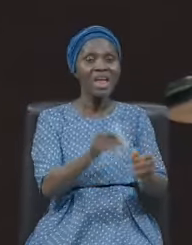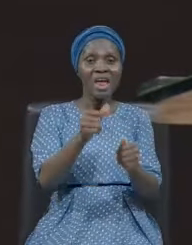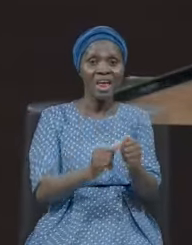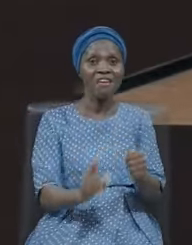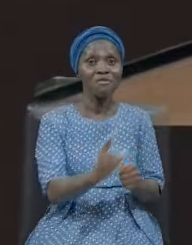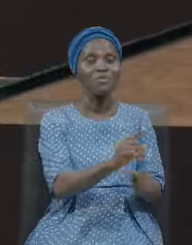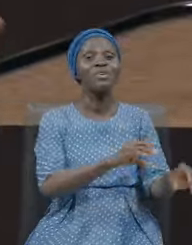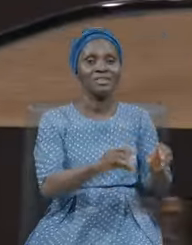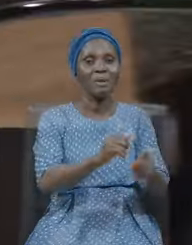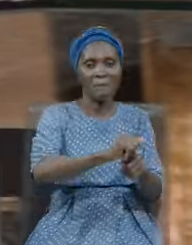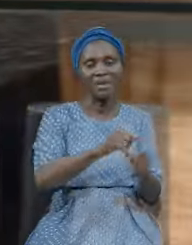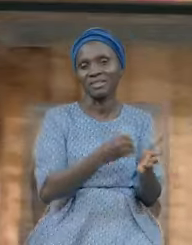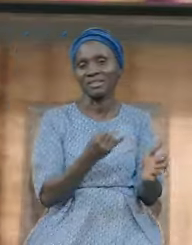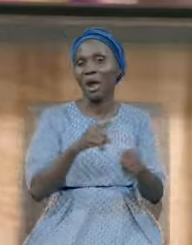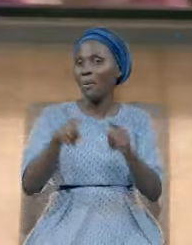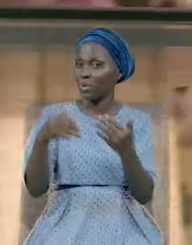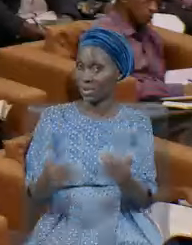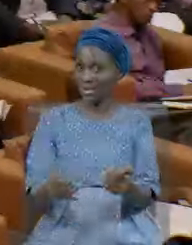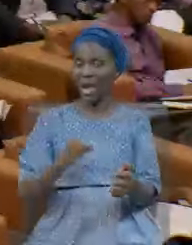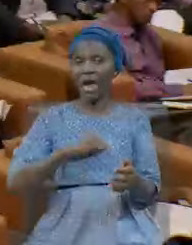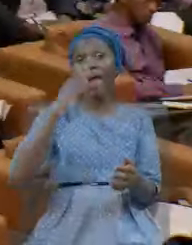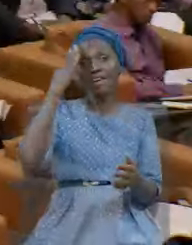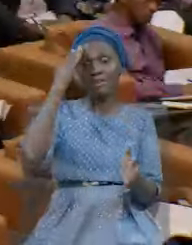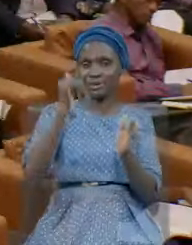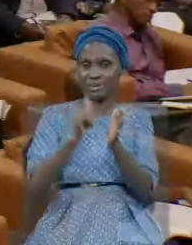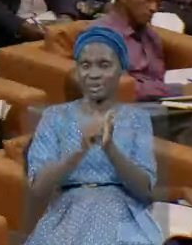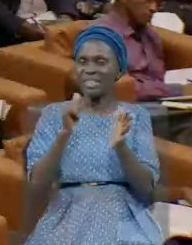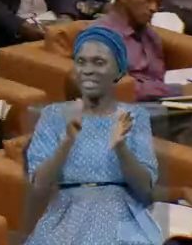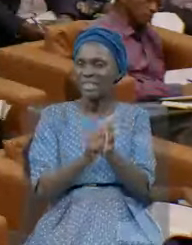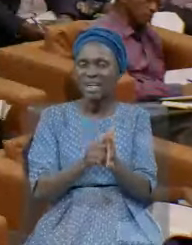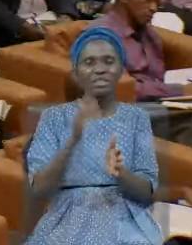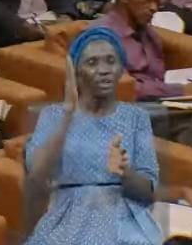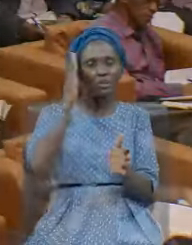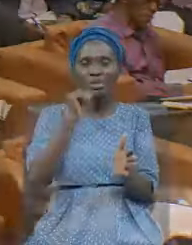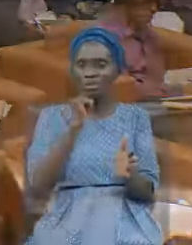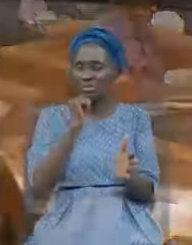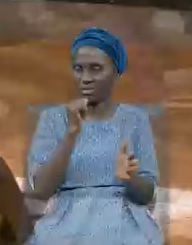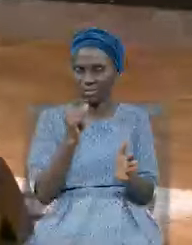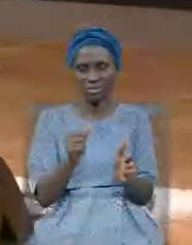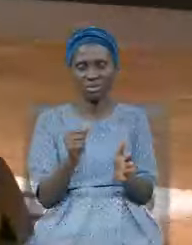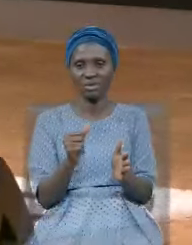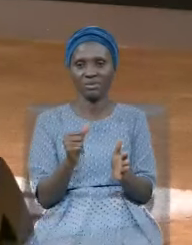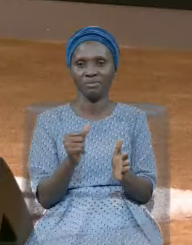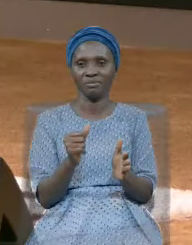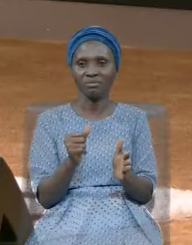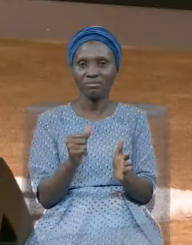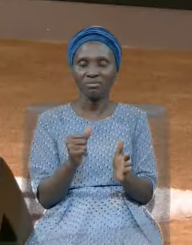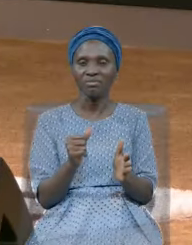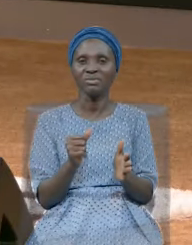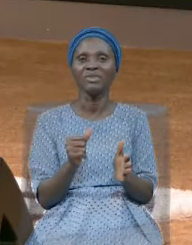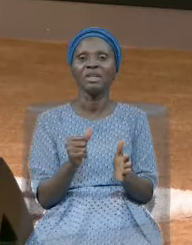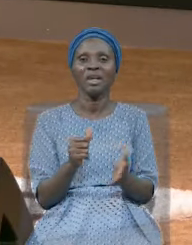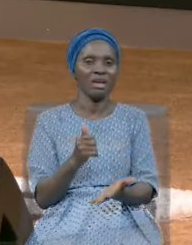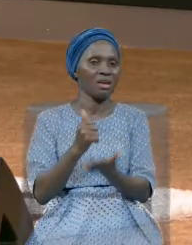now, I knew that that will not sell in heaven.